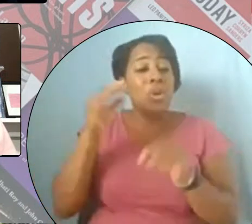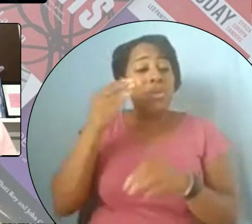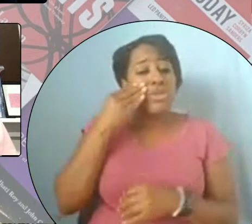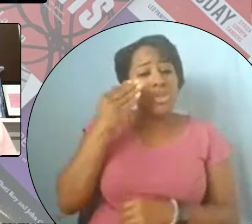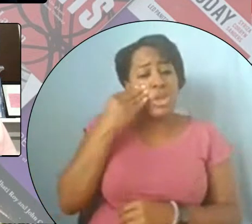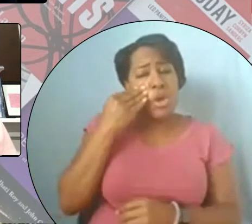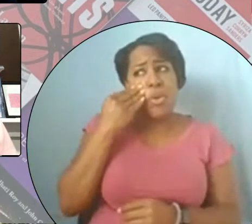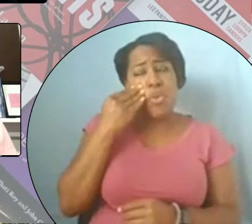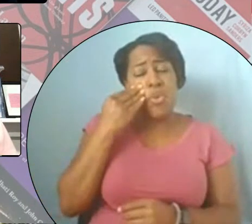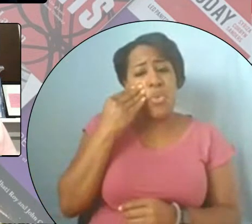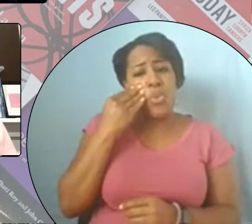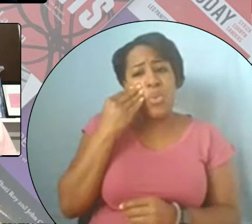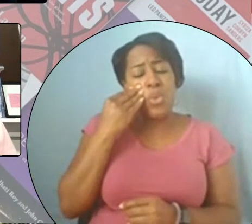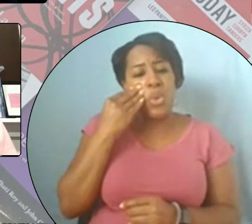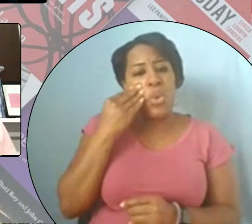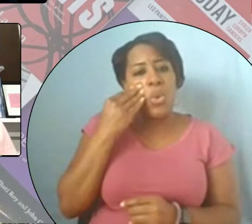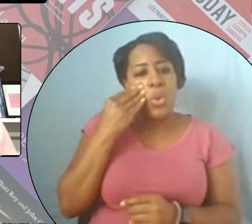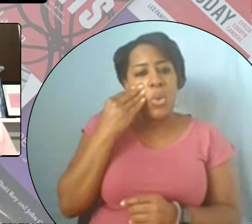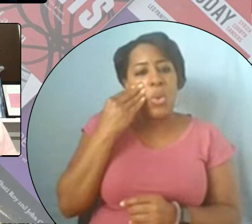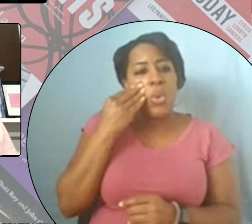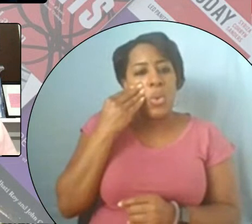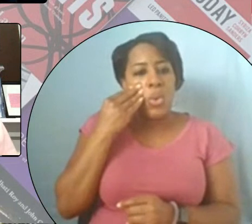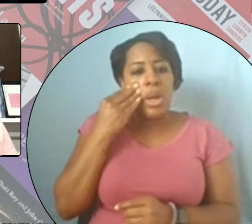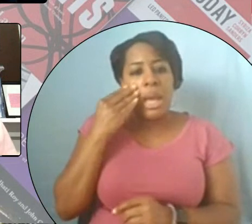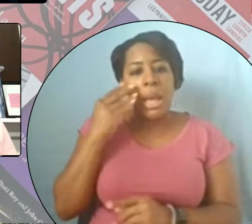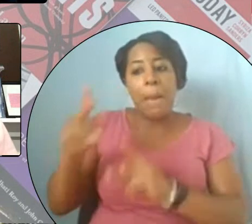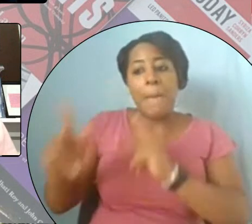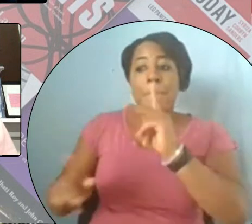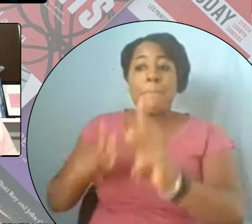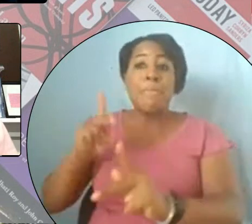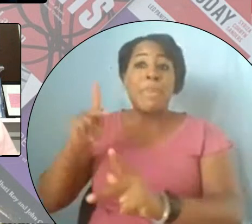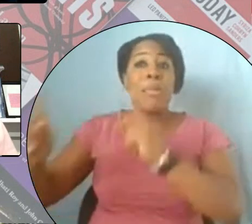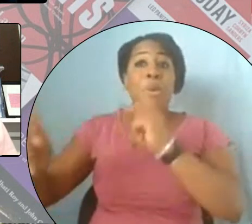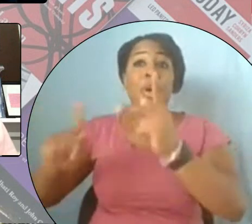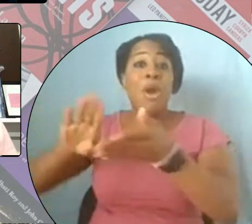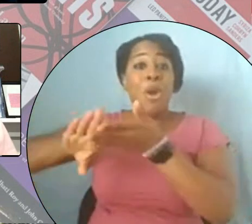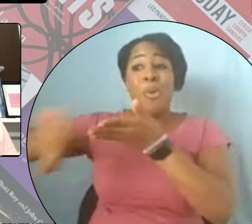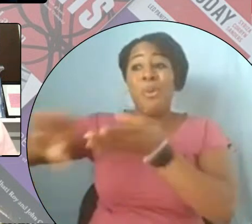actually let out people because of COVID.